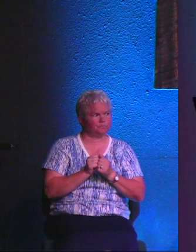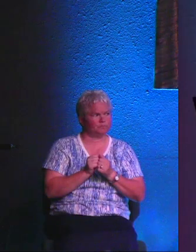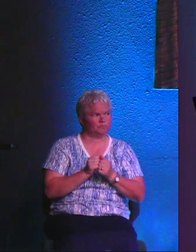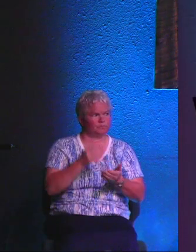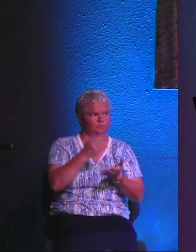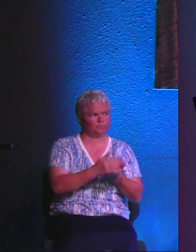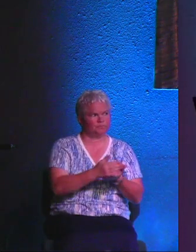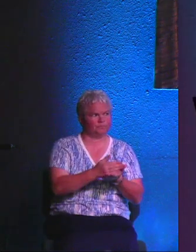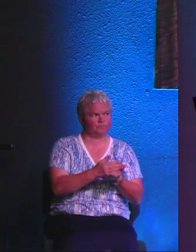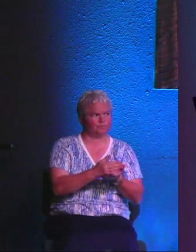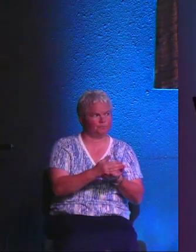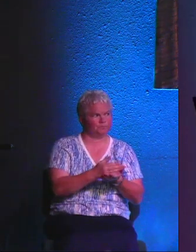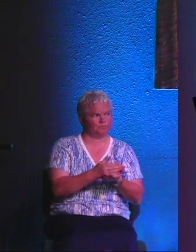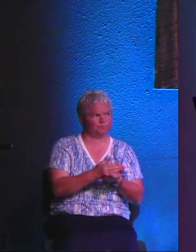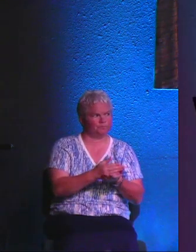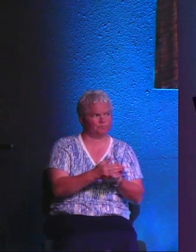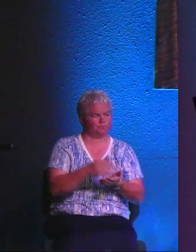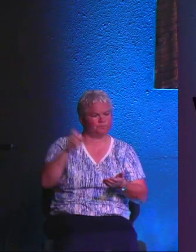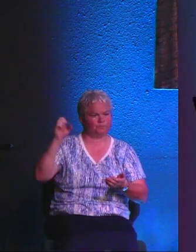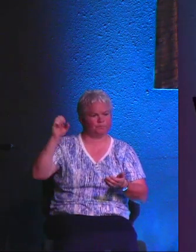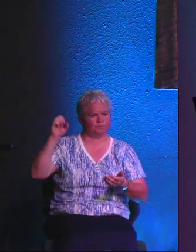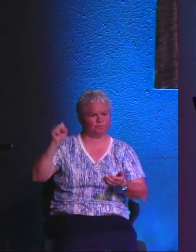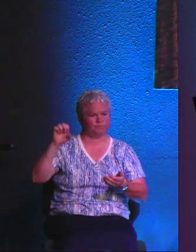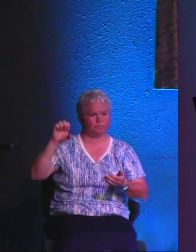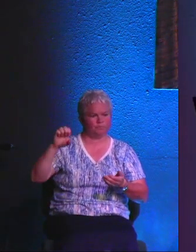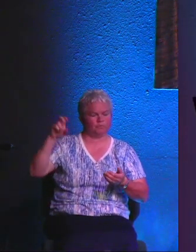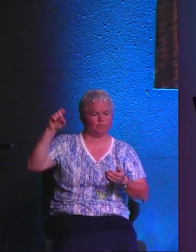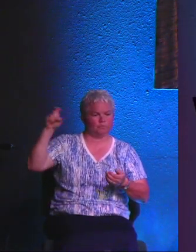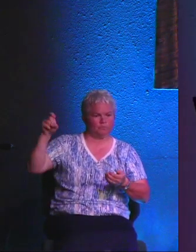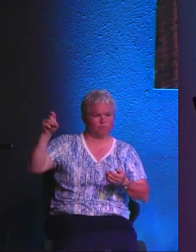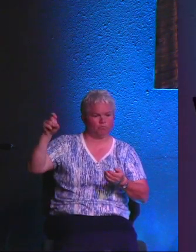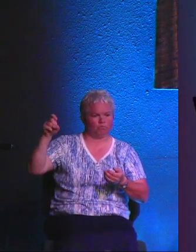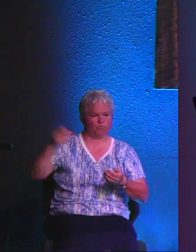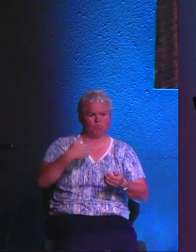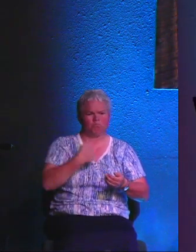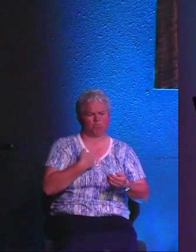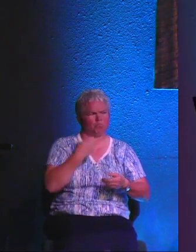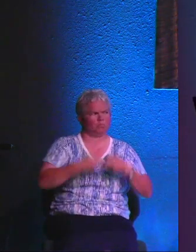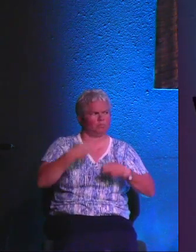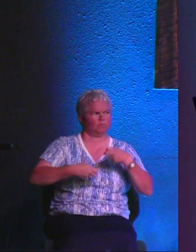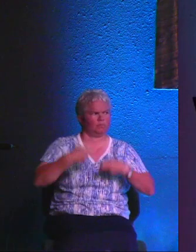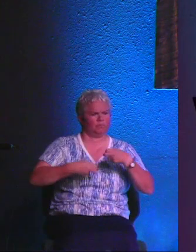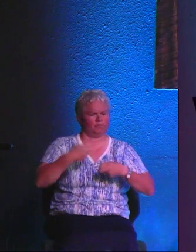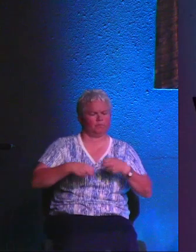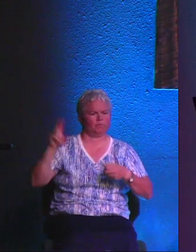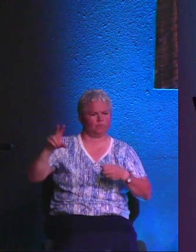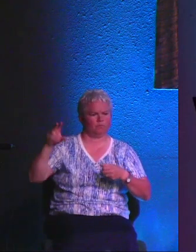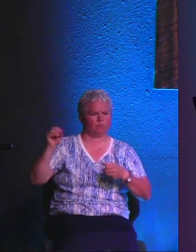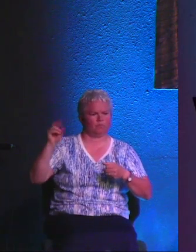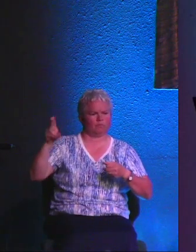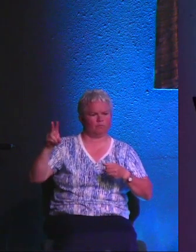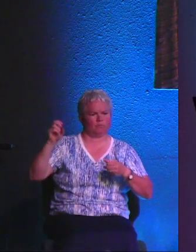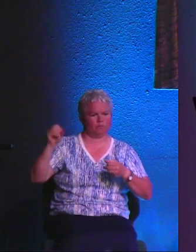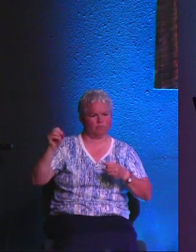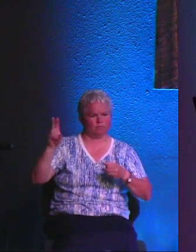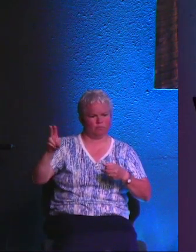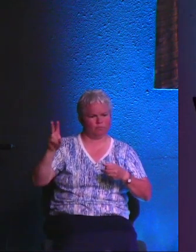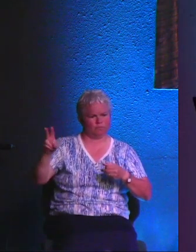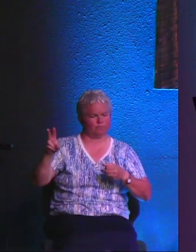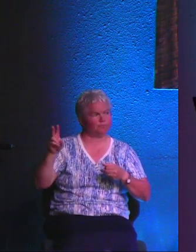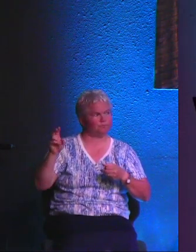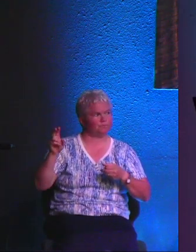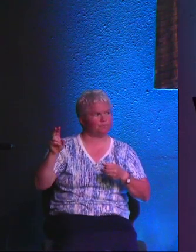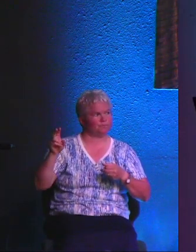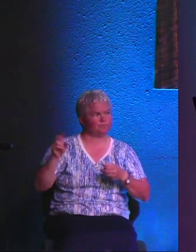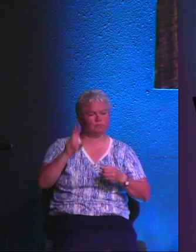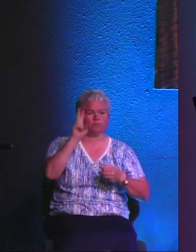how to stuff it all down and felt it was all my fault. Fall of 2022 came around, and